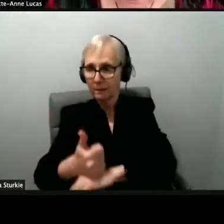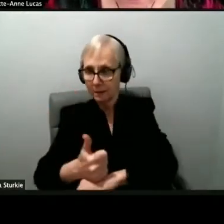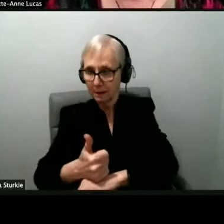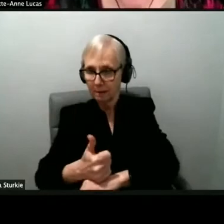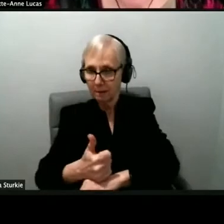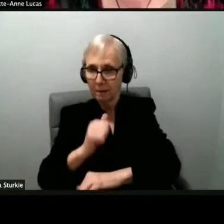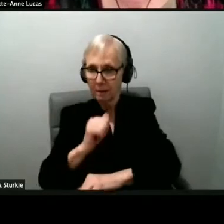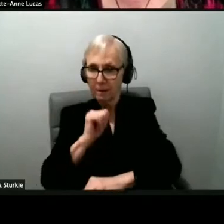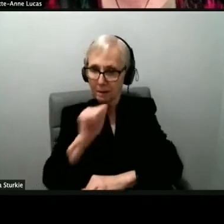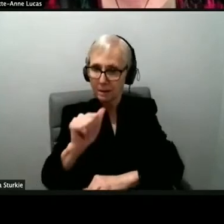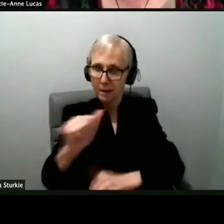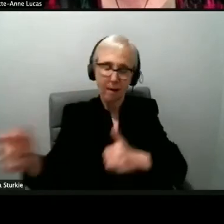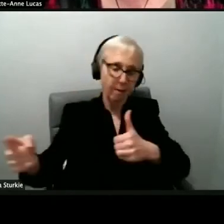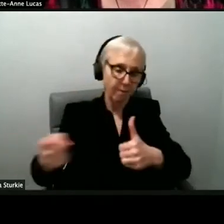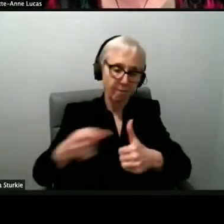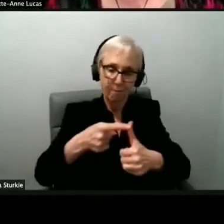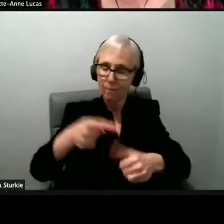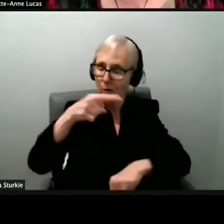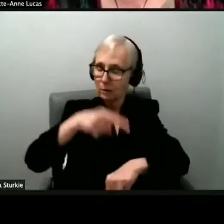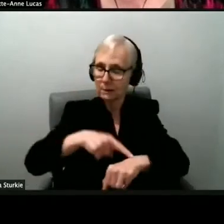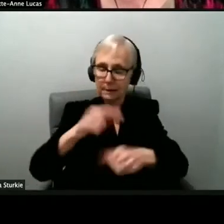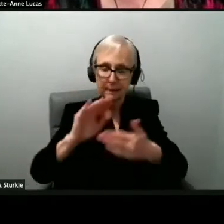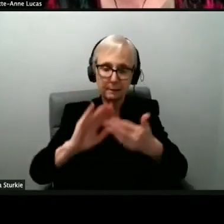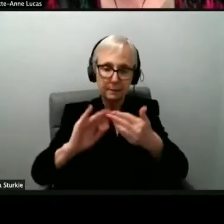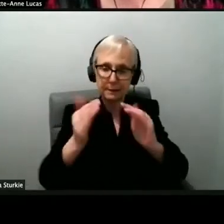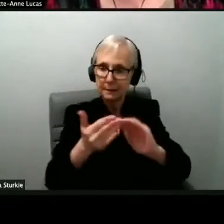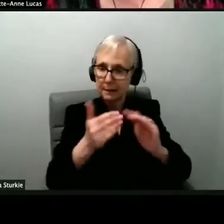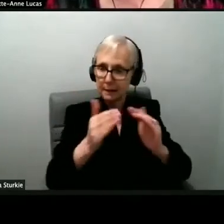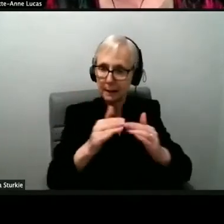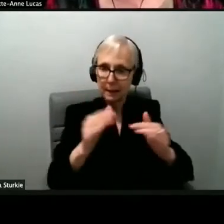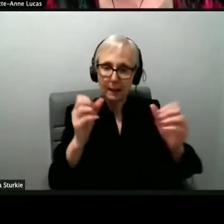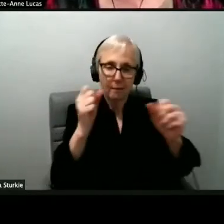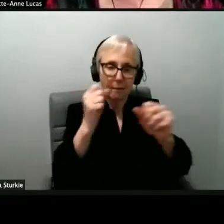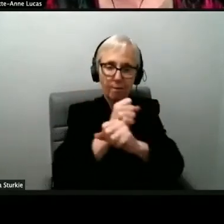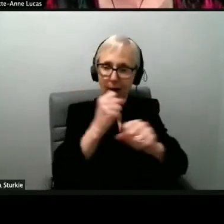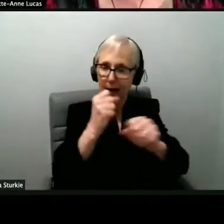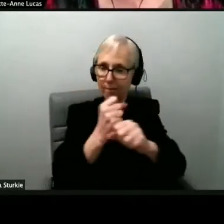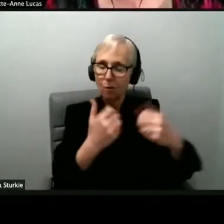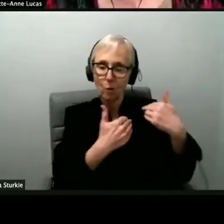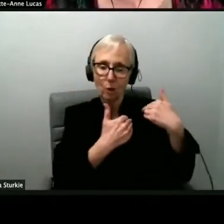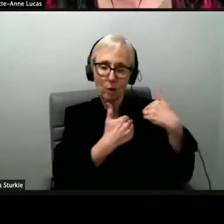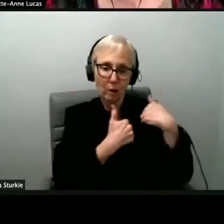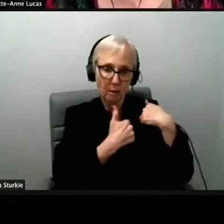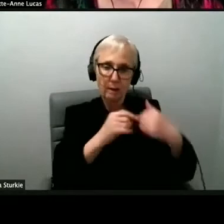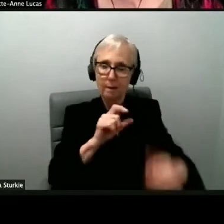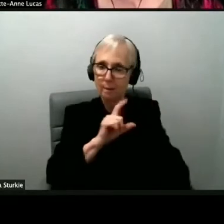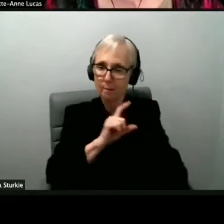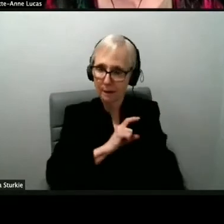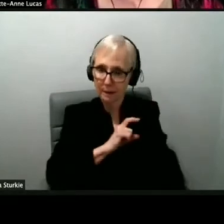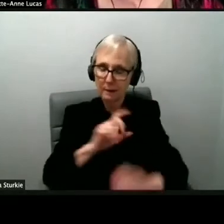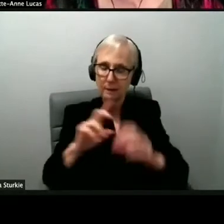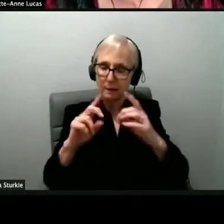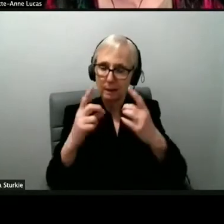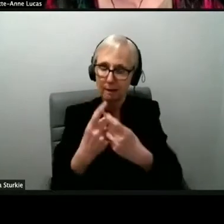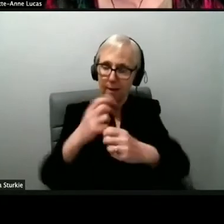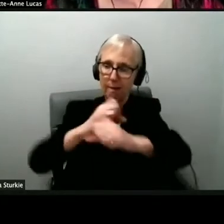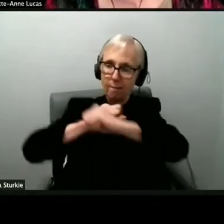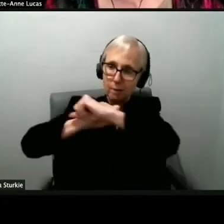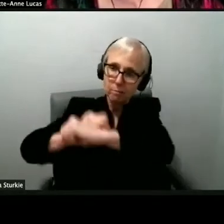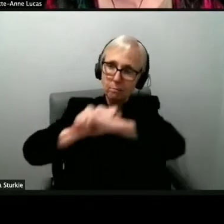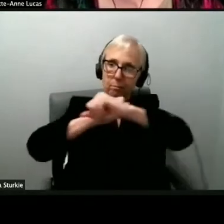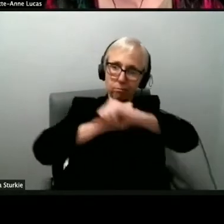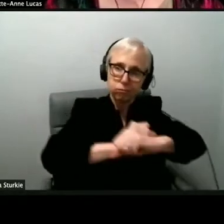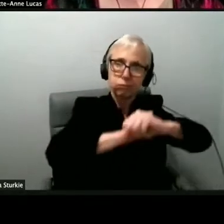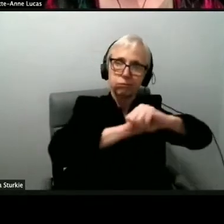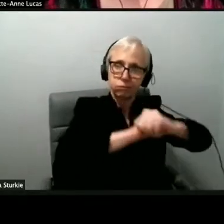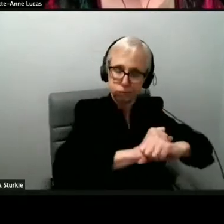not forget, this is not the first time the city has tried to fight for accountability within our police department, and they have been blocked at every step of the